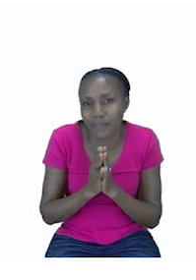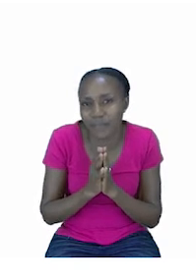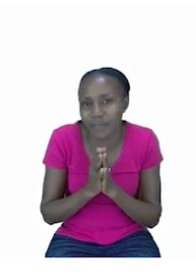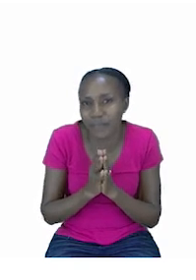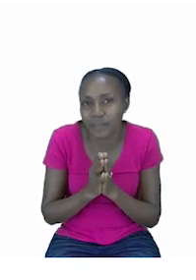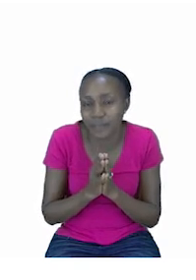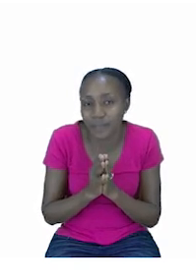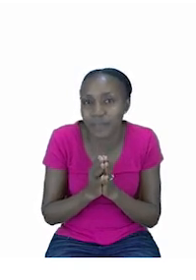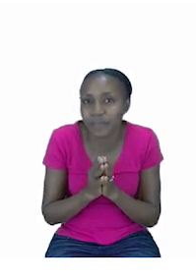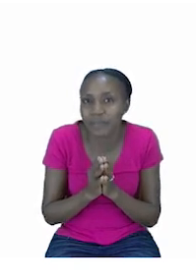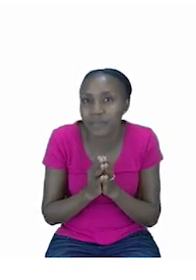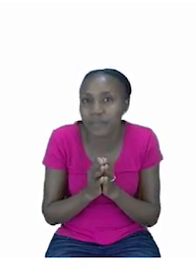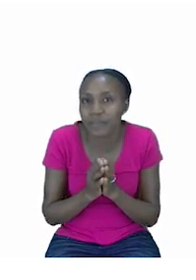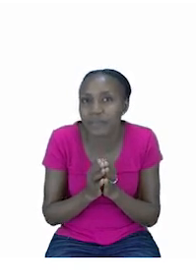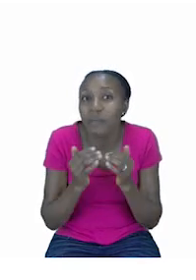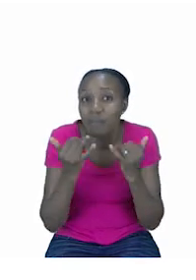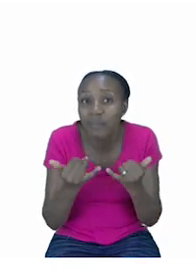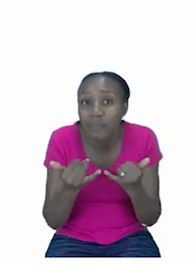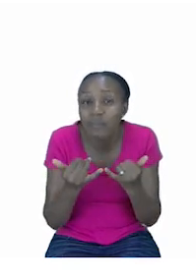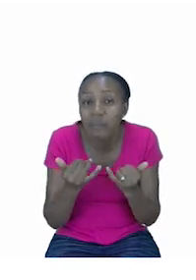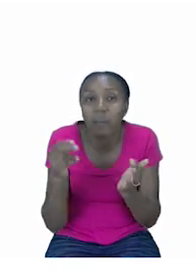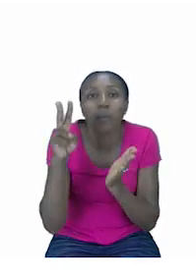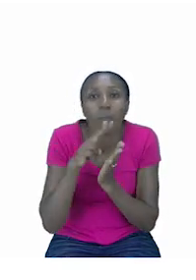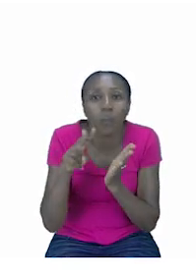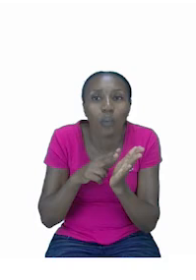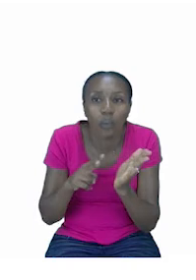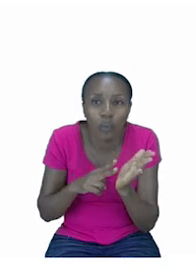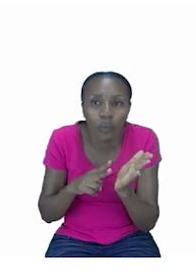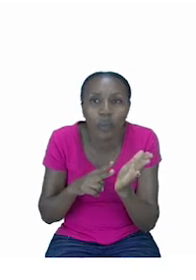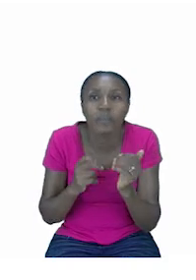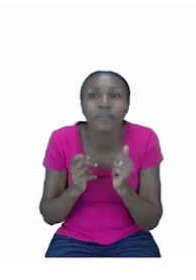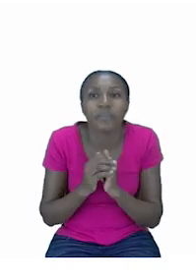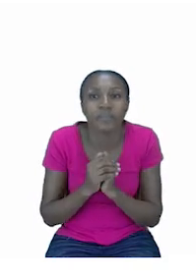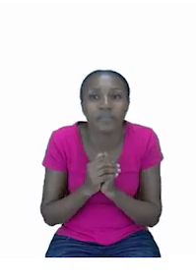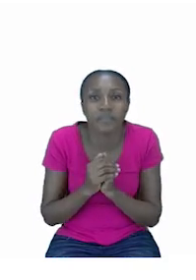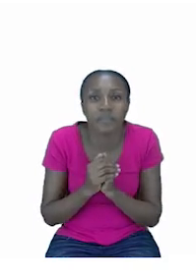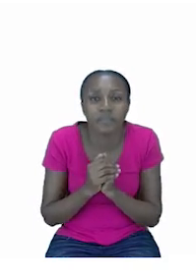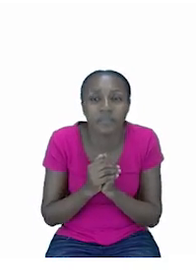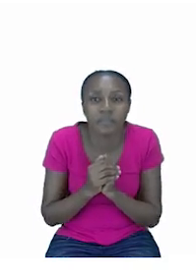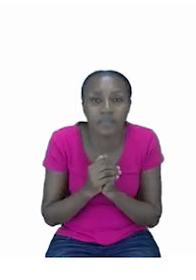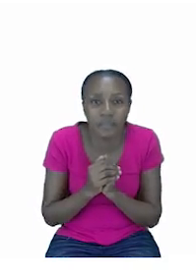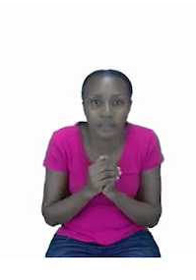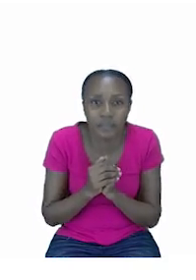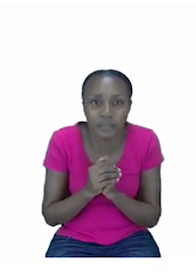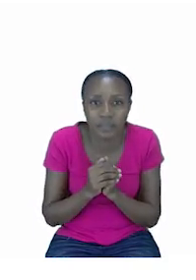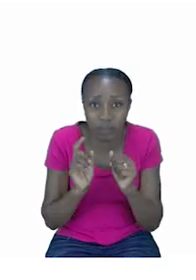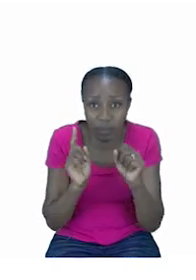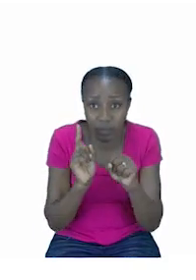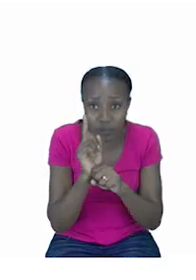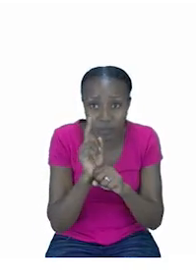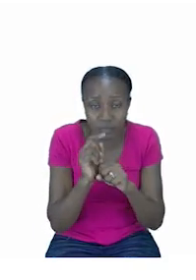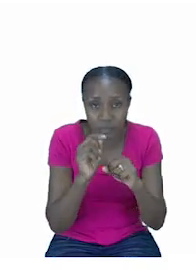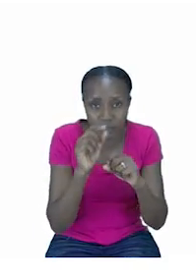to do is sound out our pronouns. So let us do that together. Please point to the first